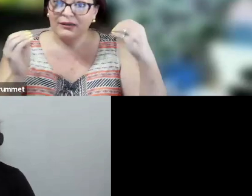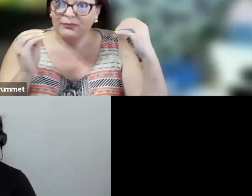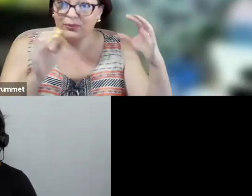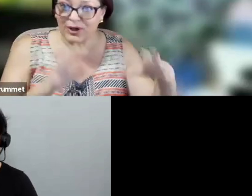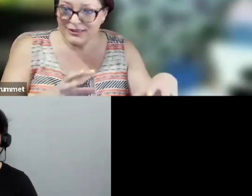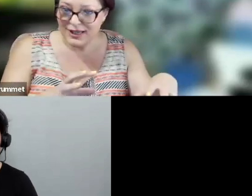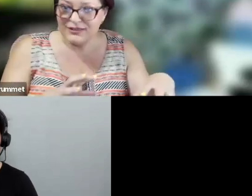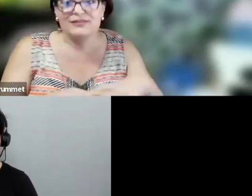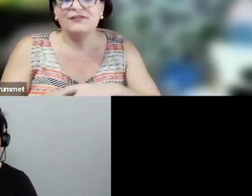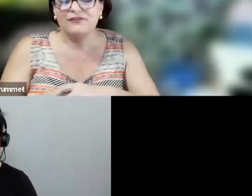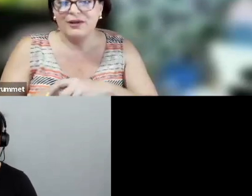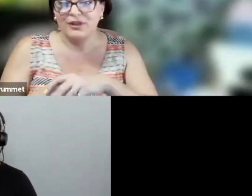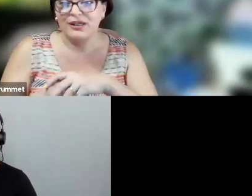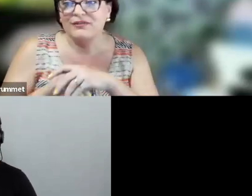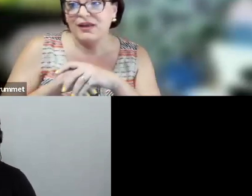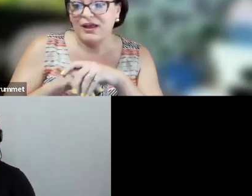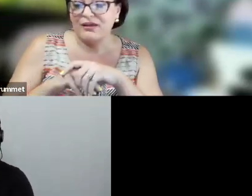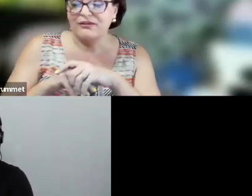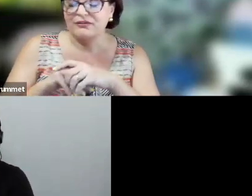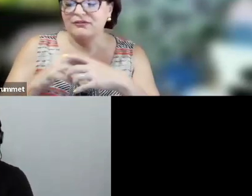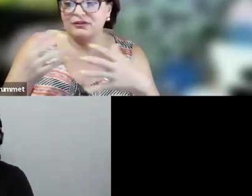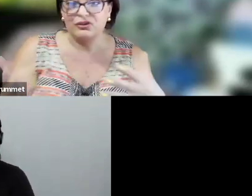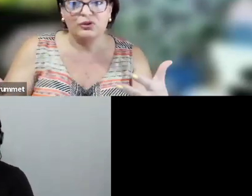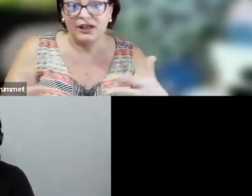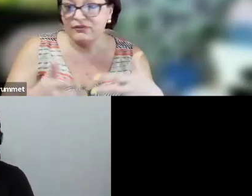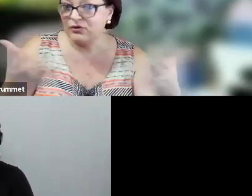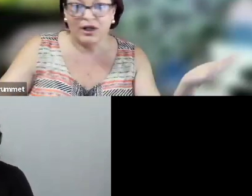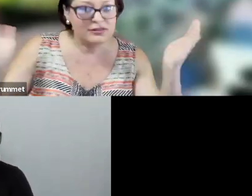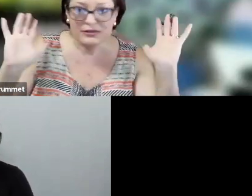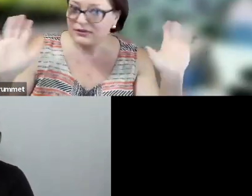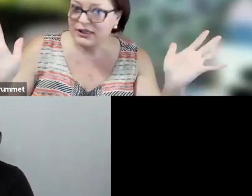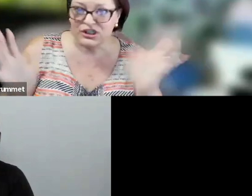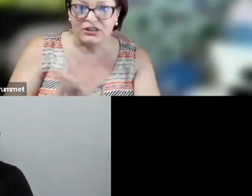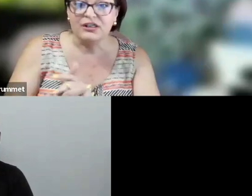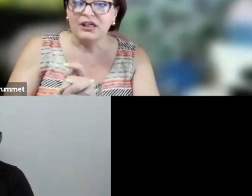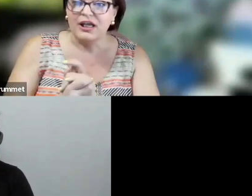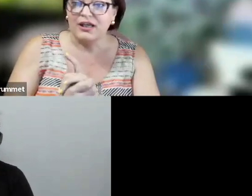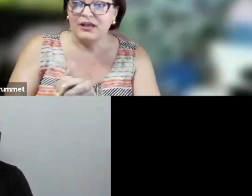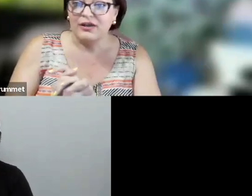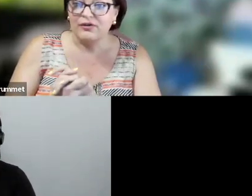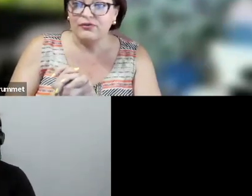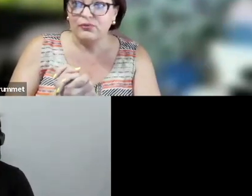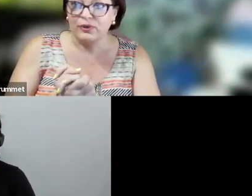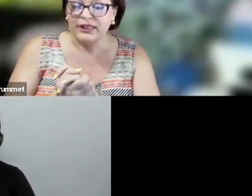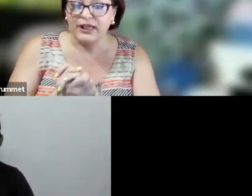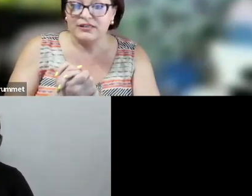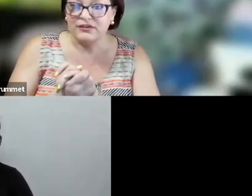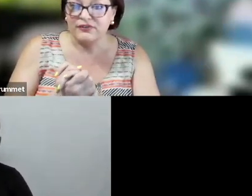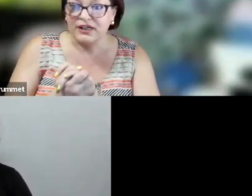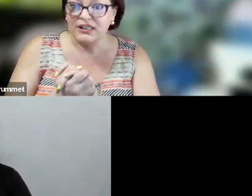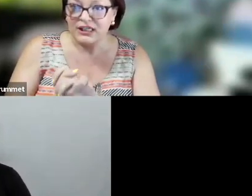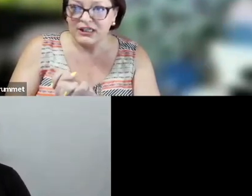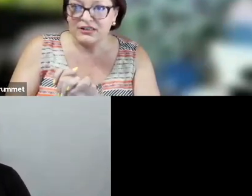is a process that families utilize across the nation of